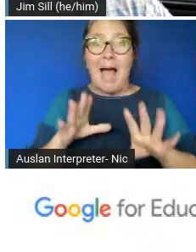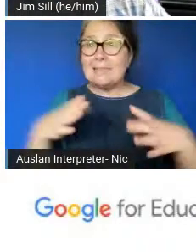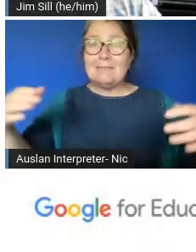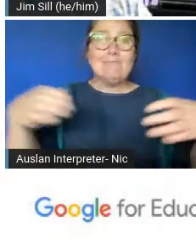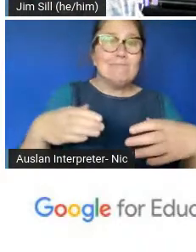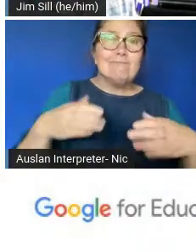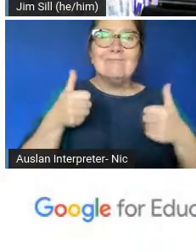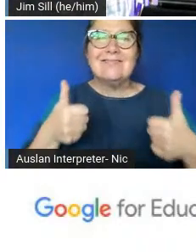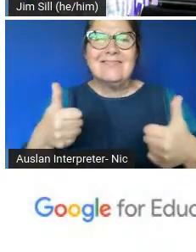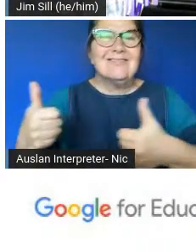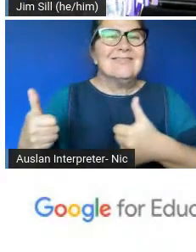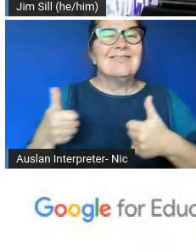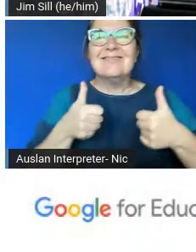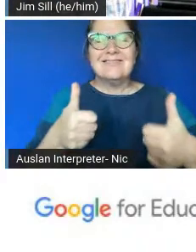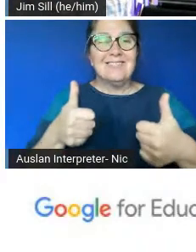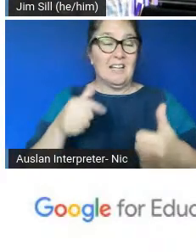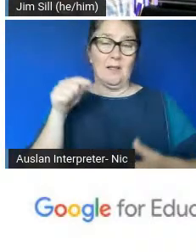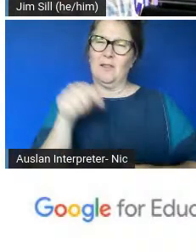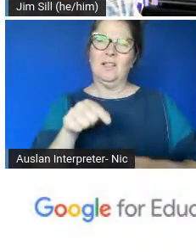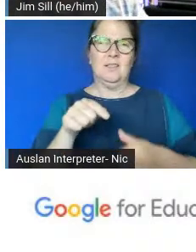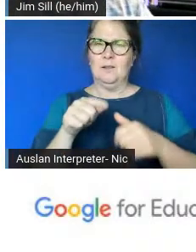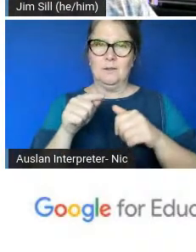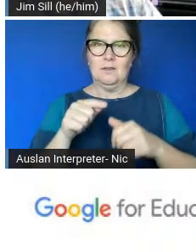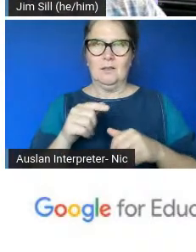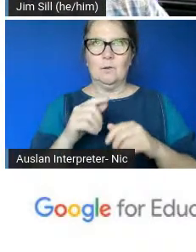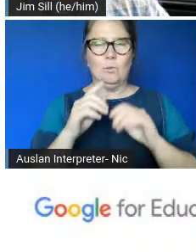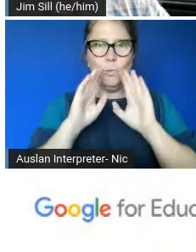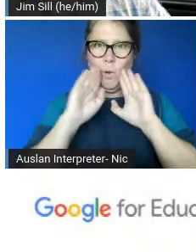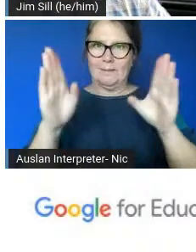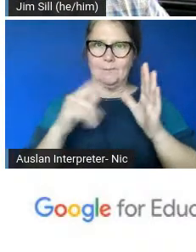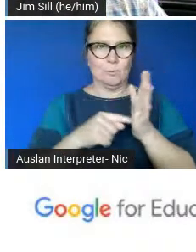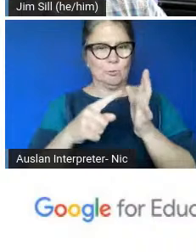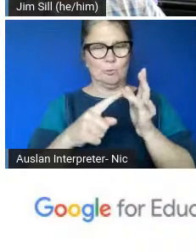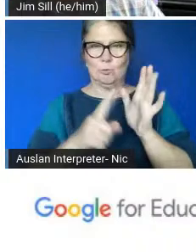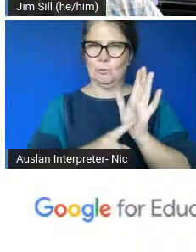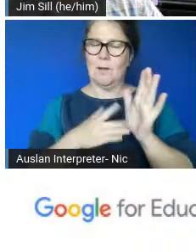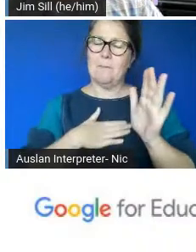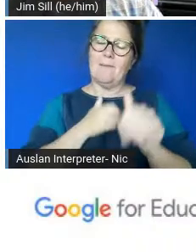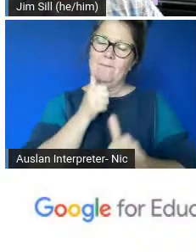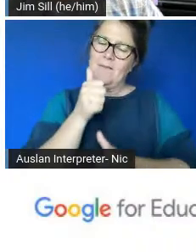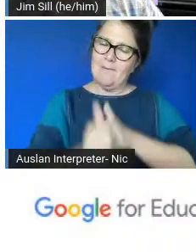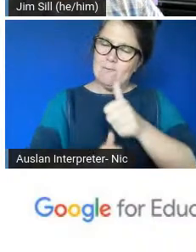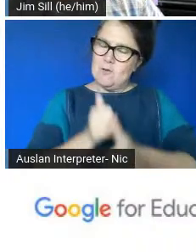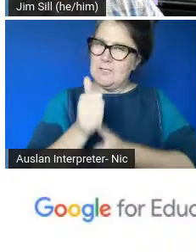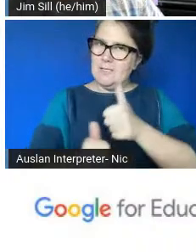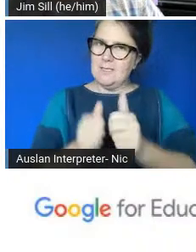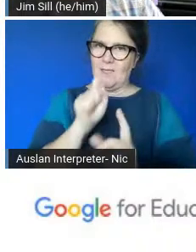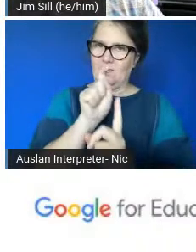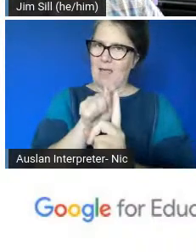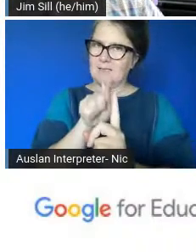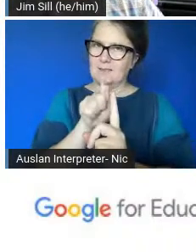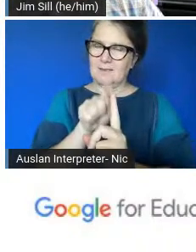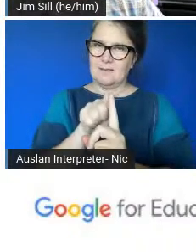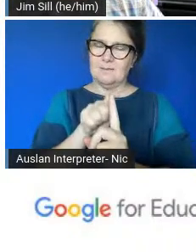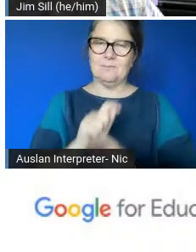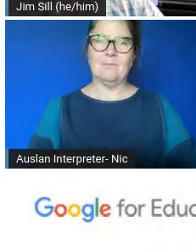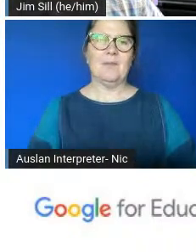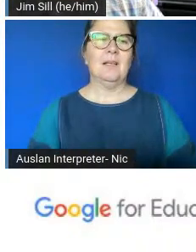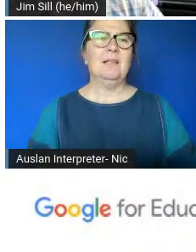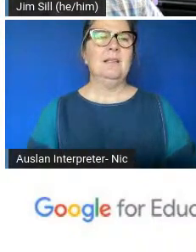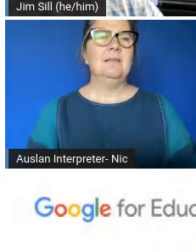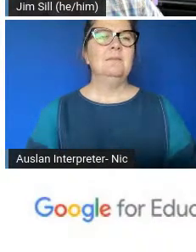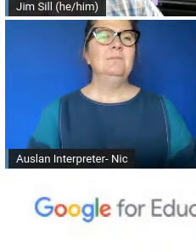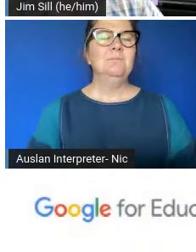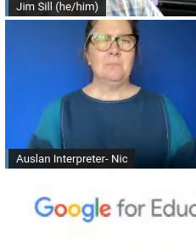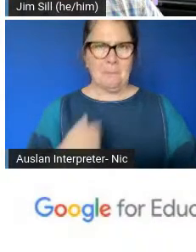Chris. This is one of my favorite tools of all time with Google, for sure. And I was going to show, because I know you've got a lot of experience